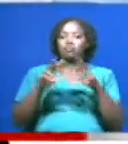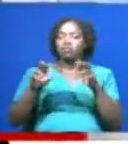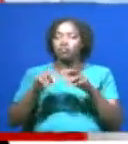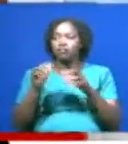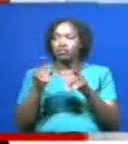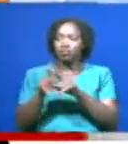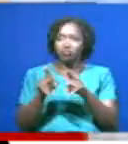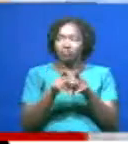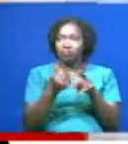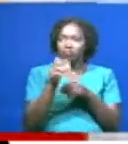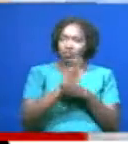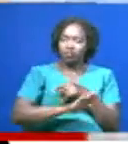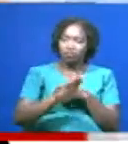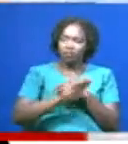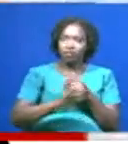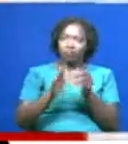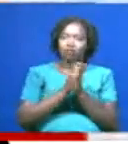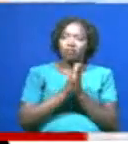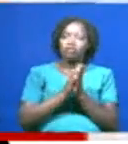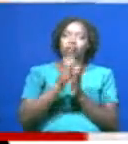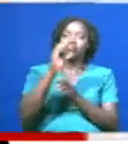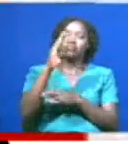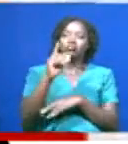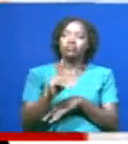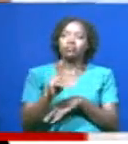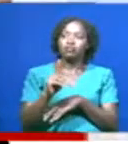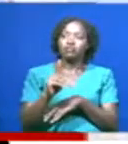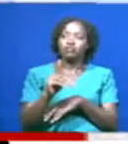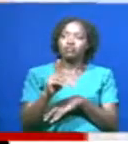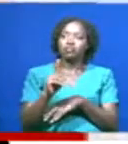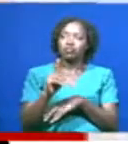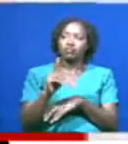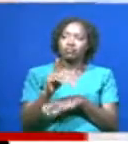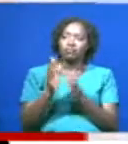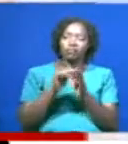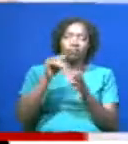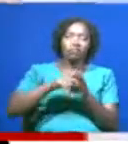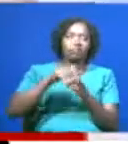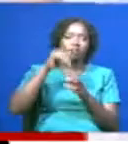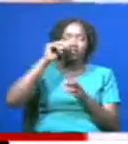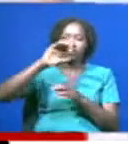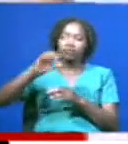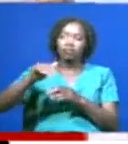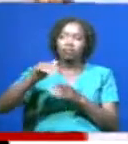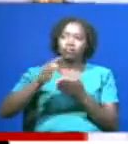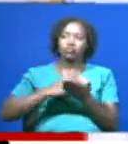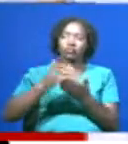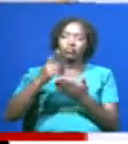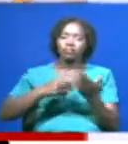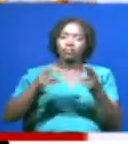other areas in the CBD and the vicinities of Mombasa County, just to bring you up to speed on what will be